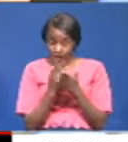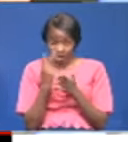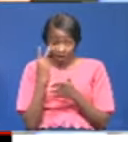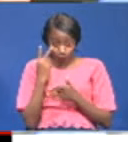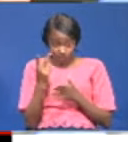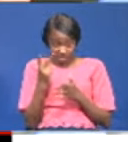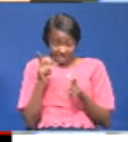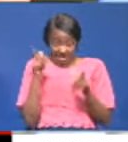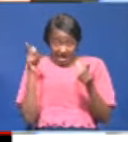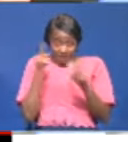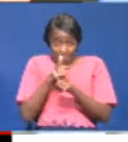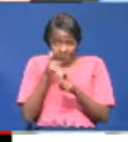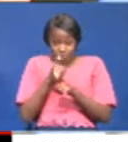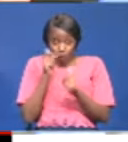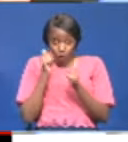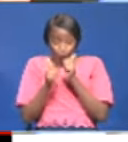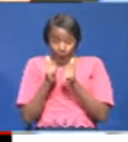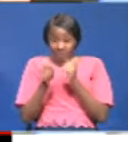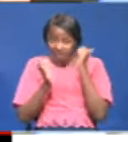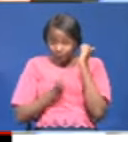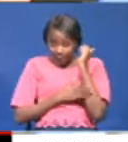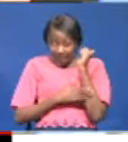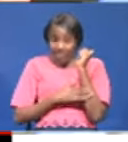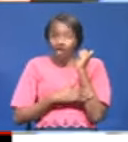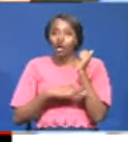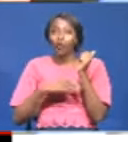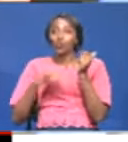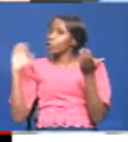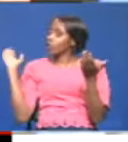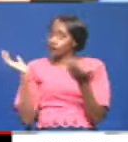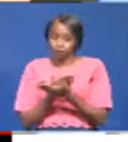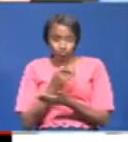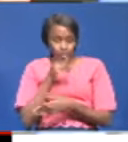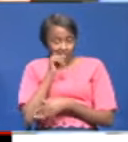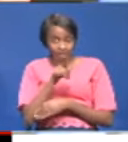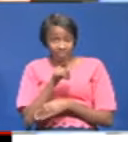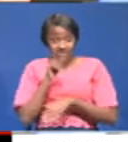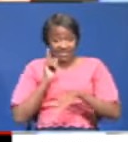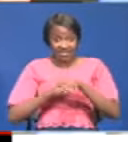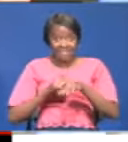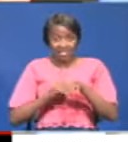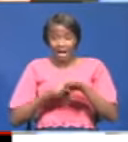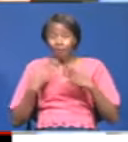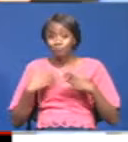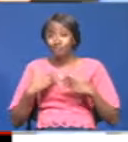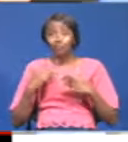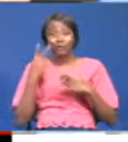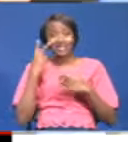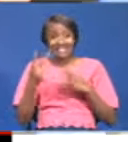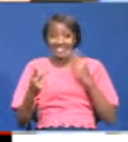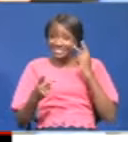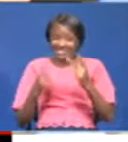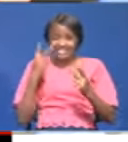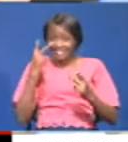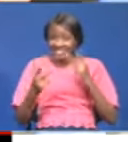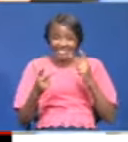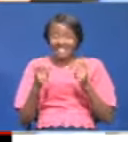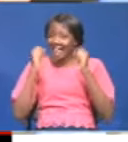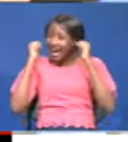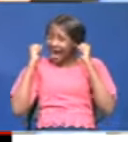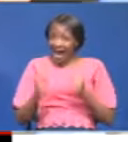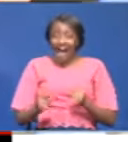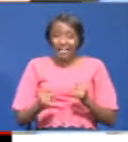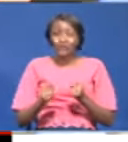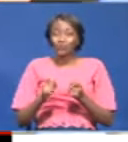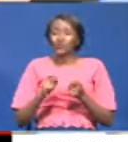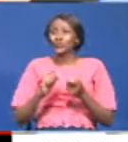about, they'll take it down. Because for it to go viral, it's just a couple of seconds, the whole thing goes viral. And it's so hard to undo that damage.